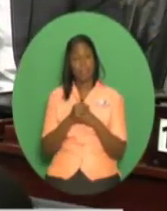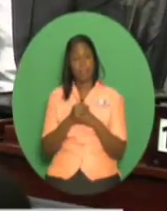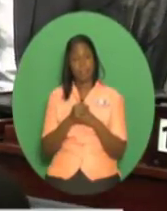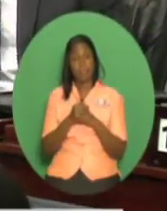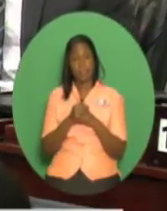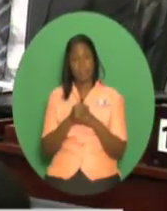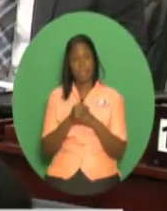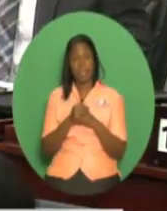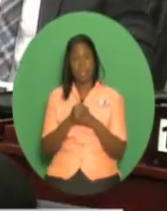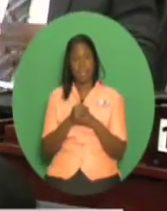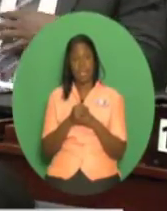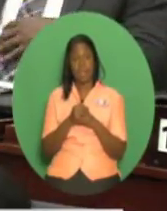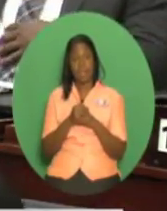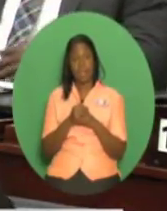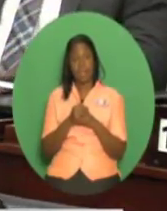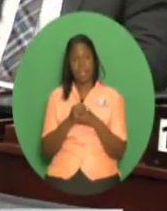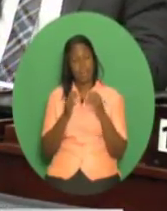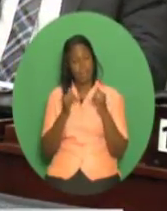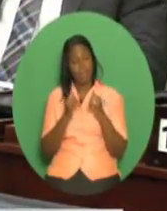Madam Speaker,